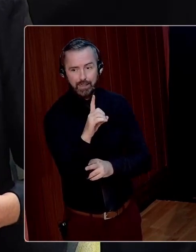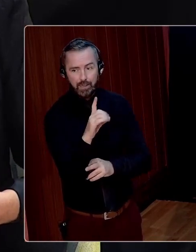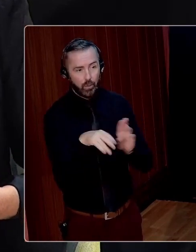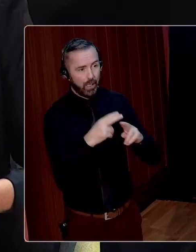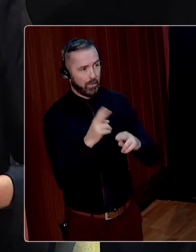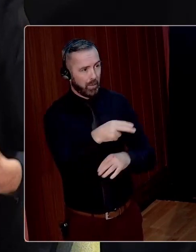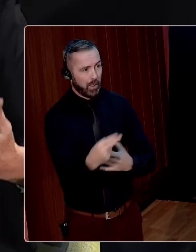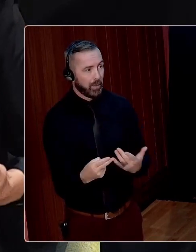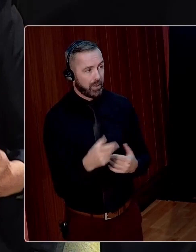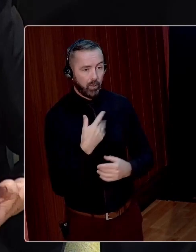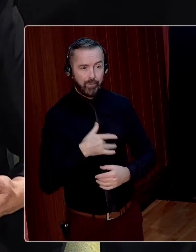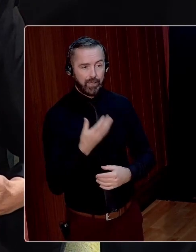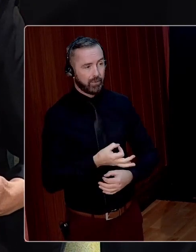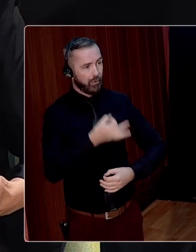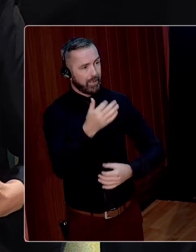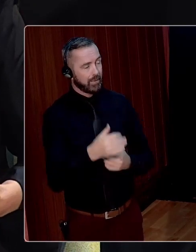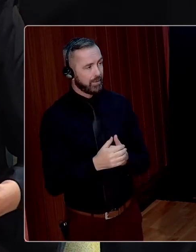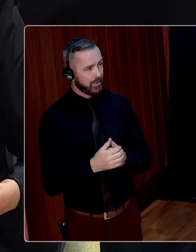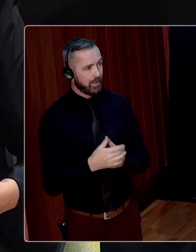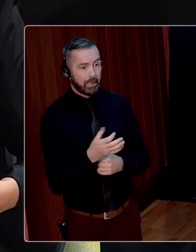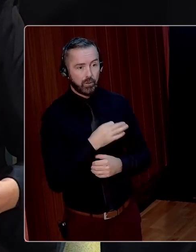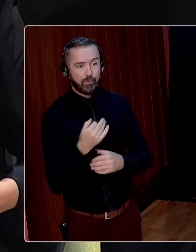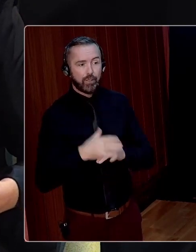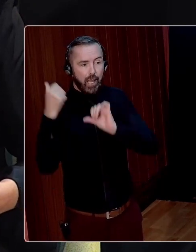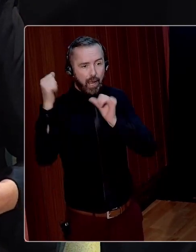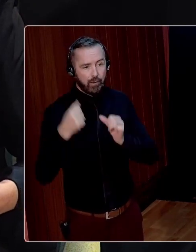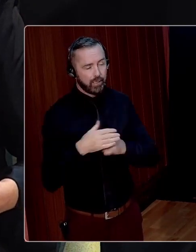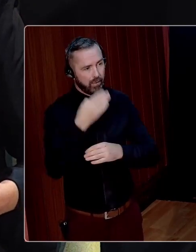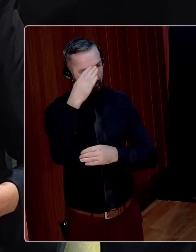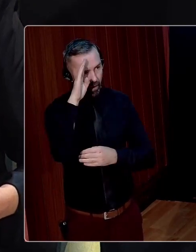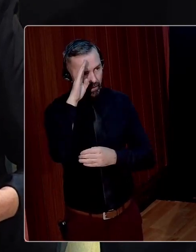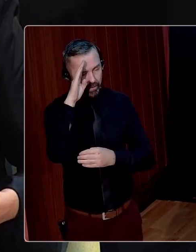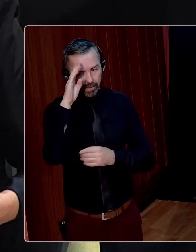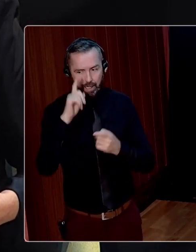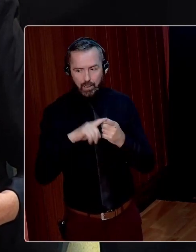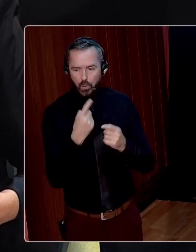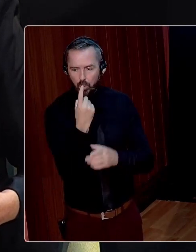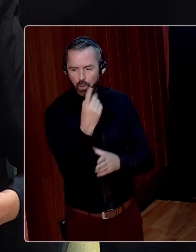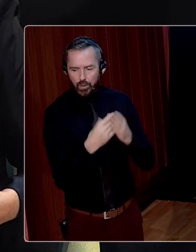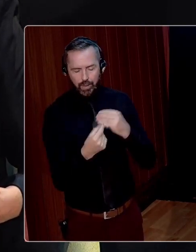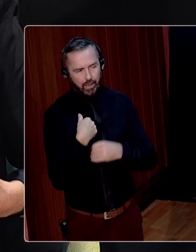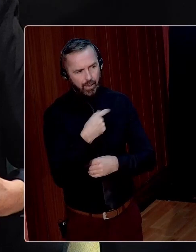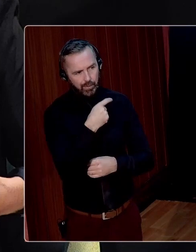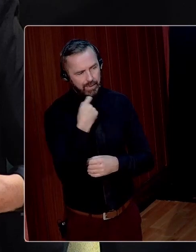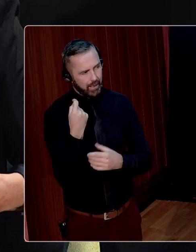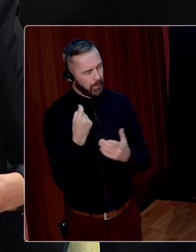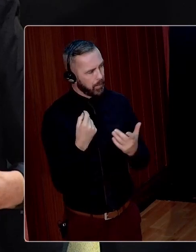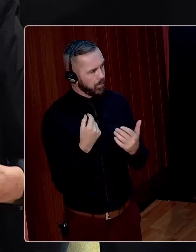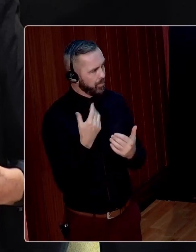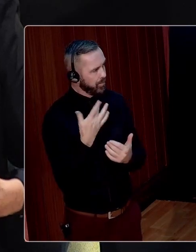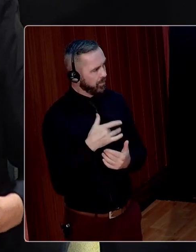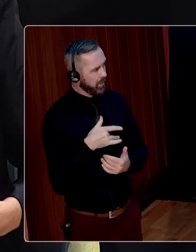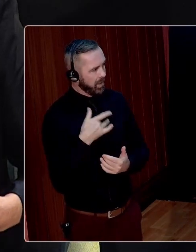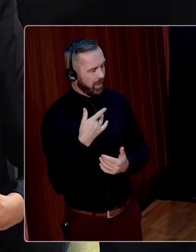and I that's a great thing for the heritage of the country. And just one thing that I would say is that